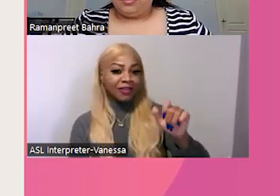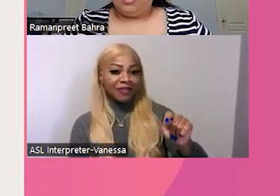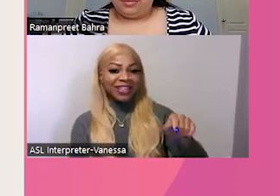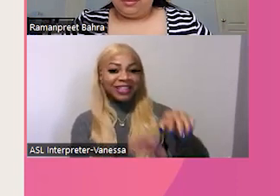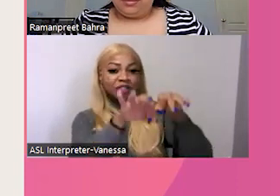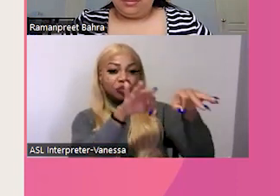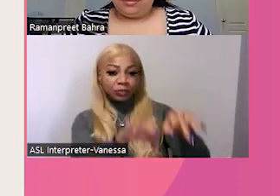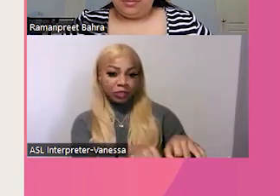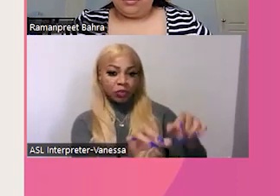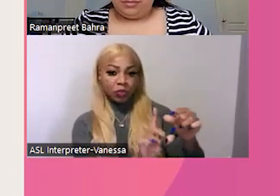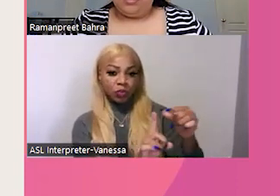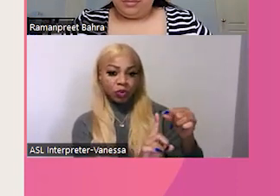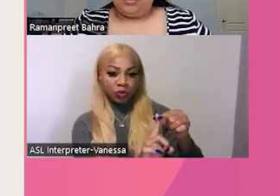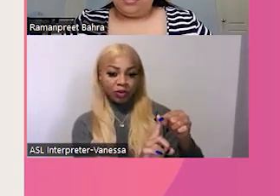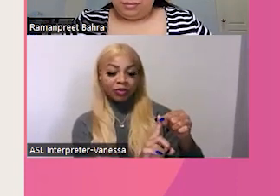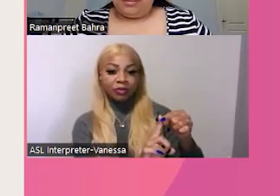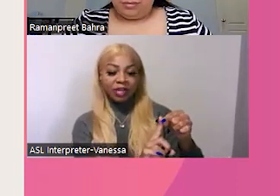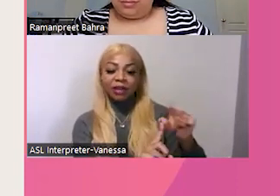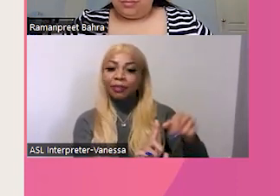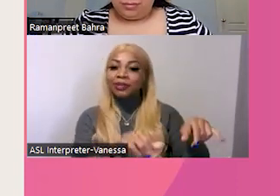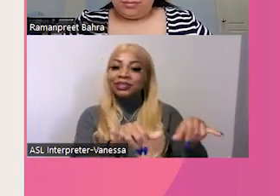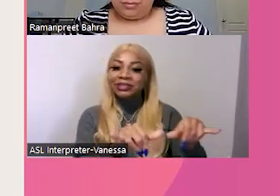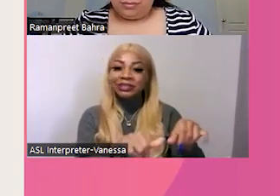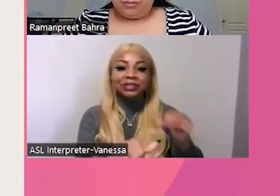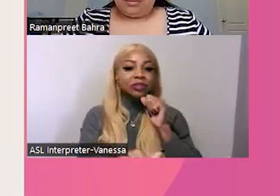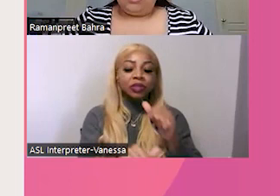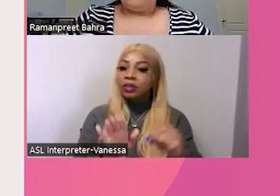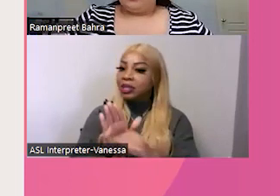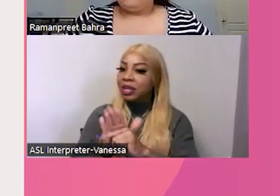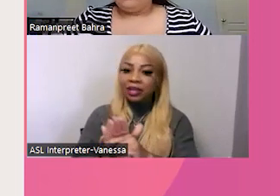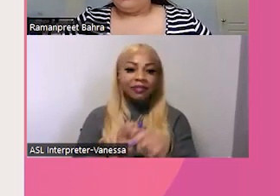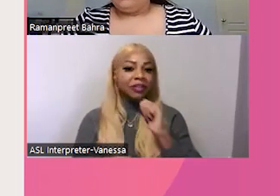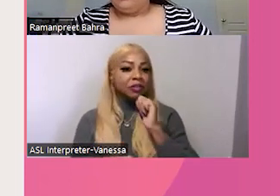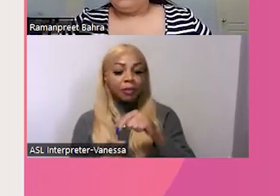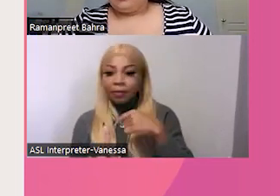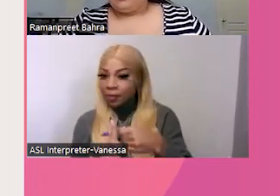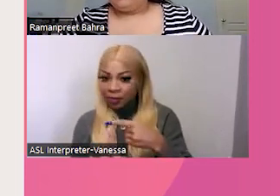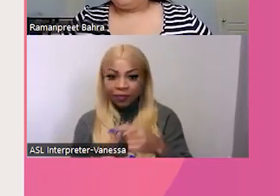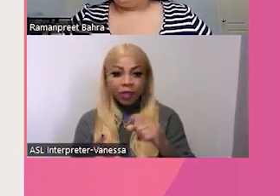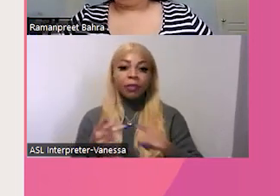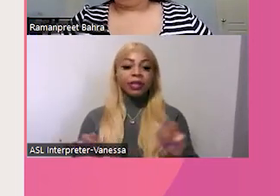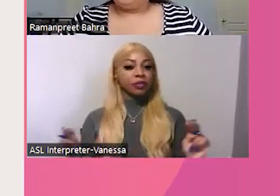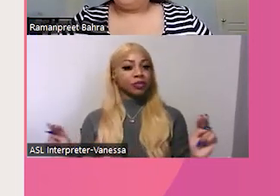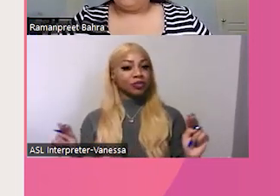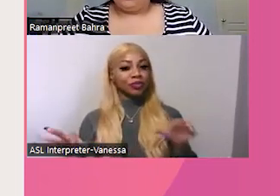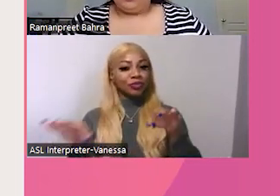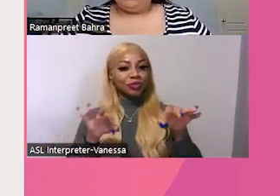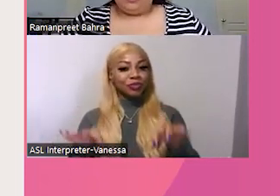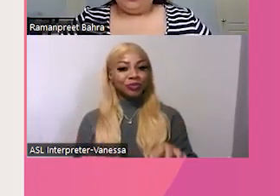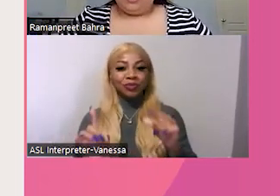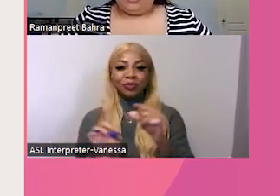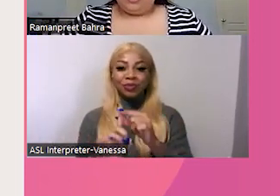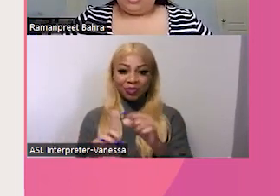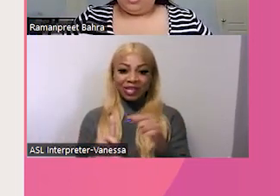a descriptor about body size. It's not inherently negative. It's not inherently positive. It's a neutral descriptive word that